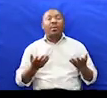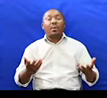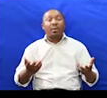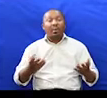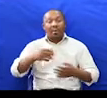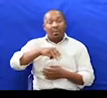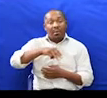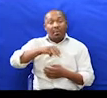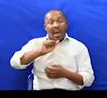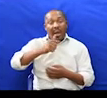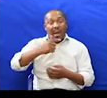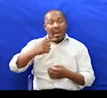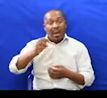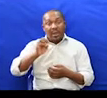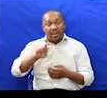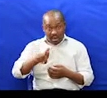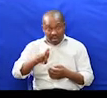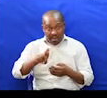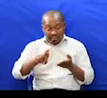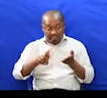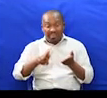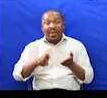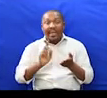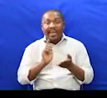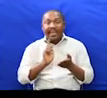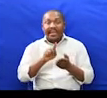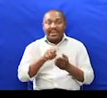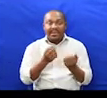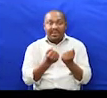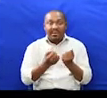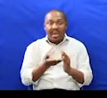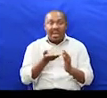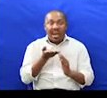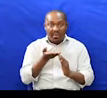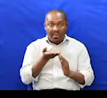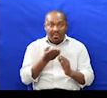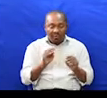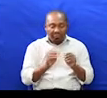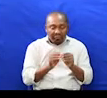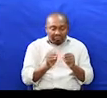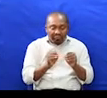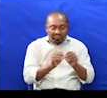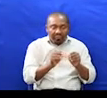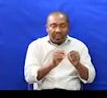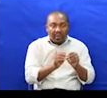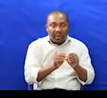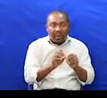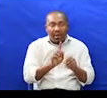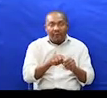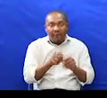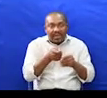matter is made up of